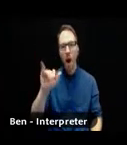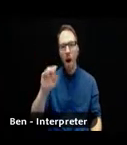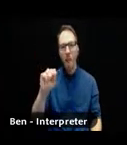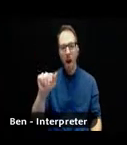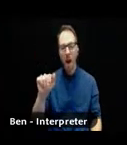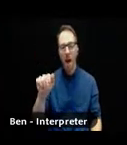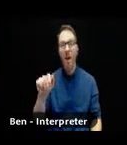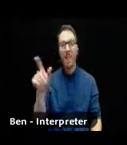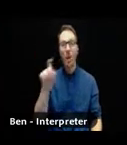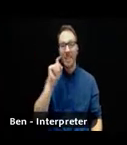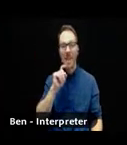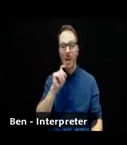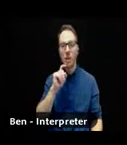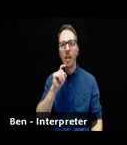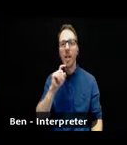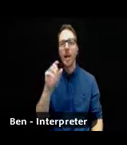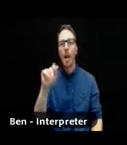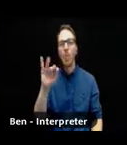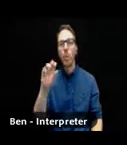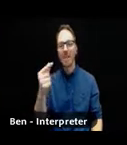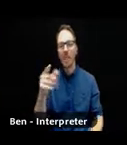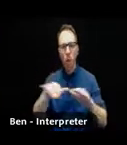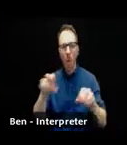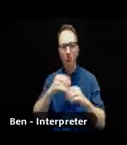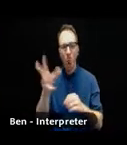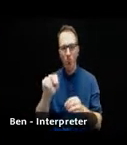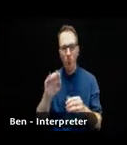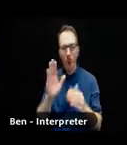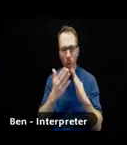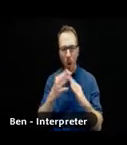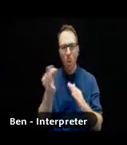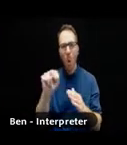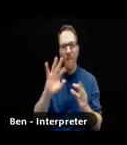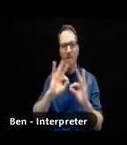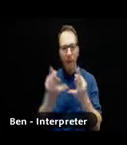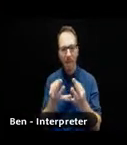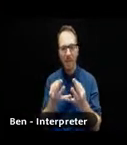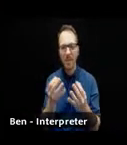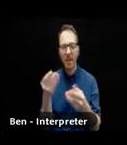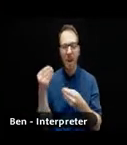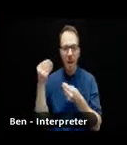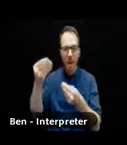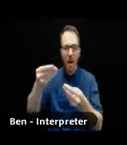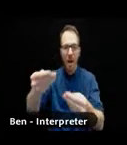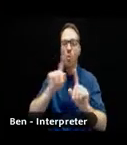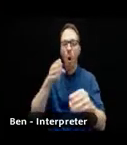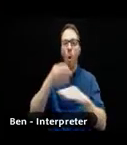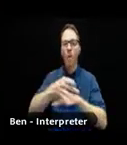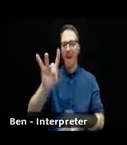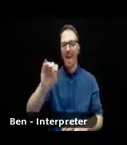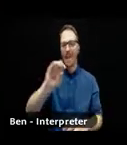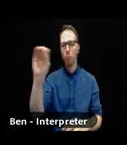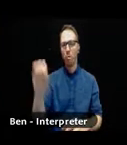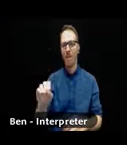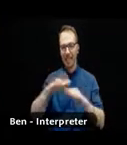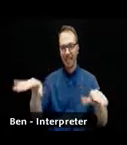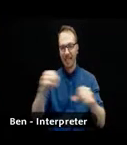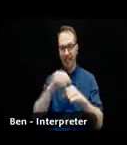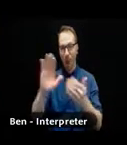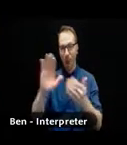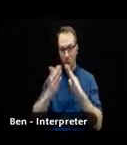abusing children in their own communities and in their own families. And so it was reported that over 80% of the kids in this community